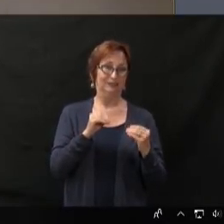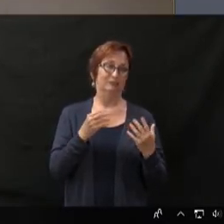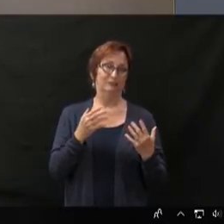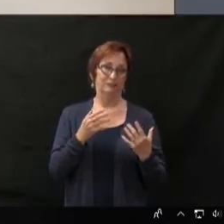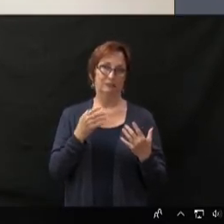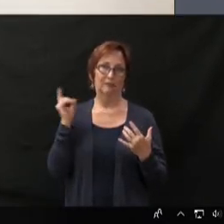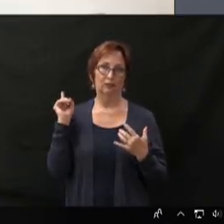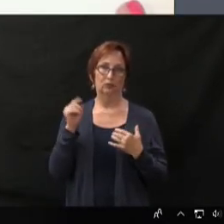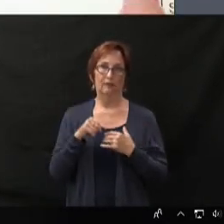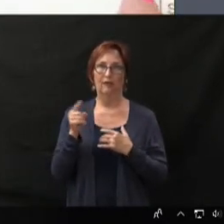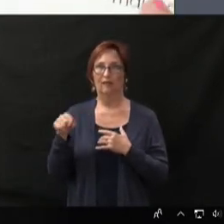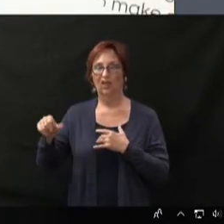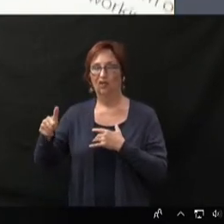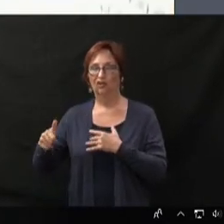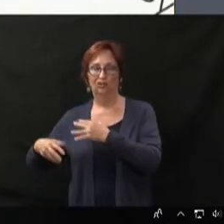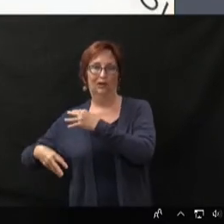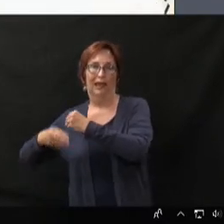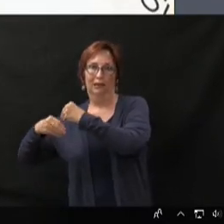of extra ones.